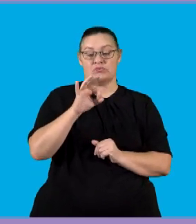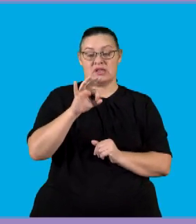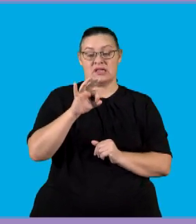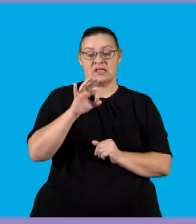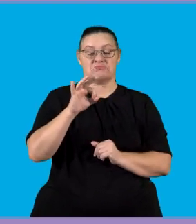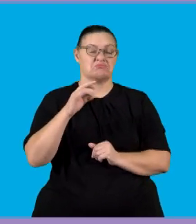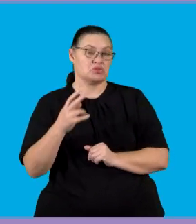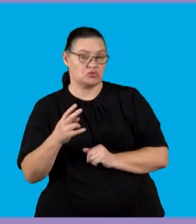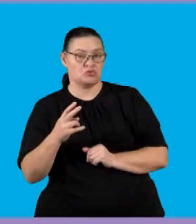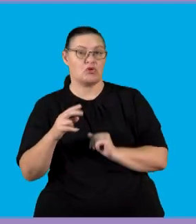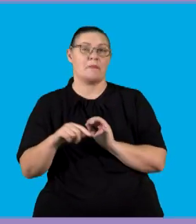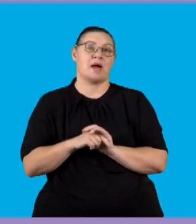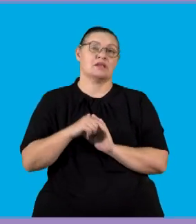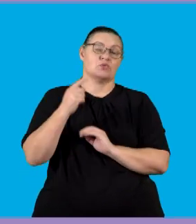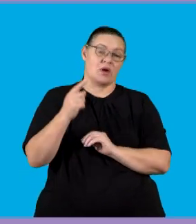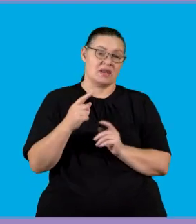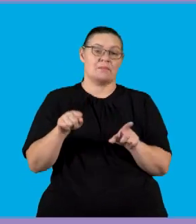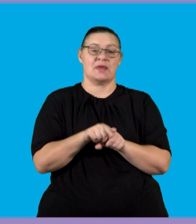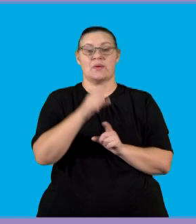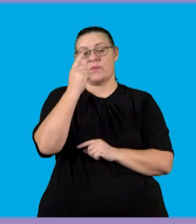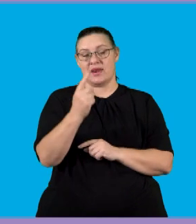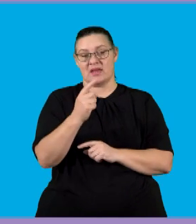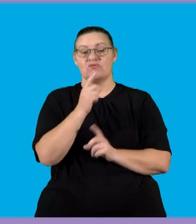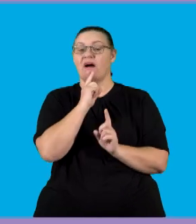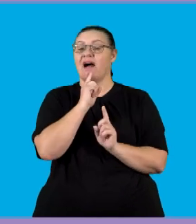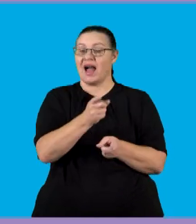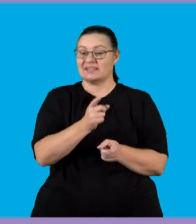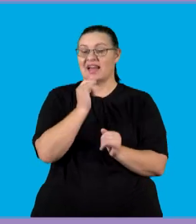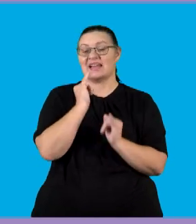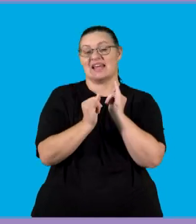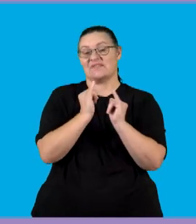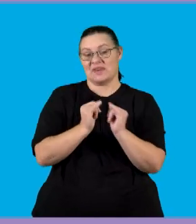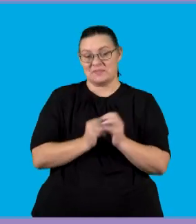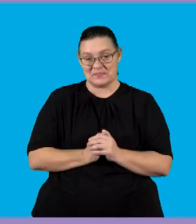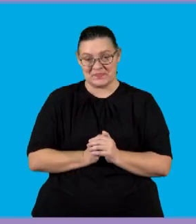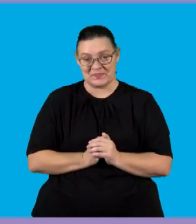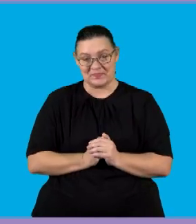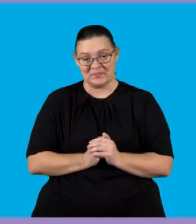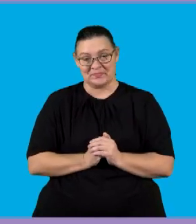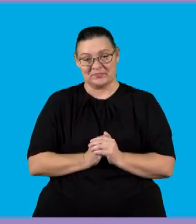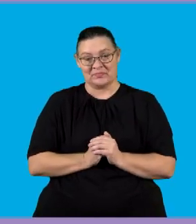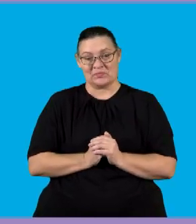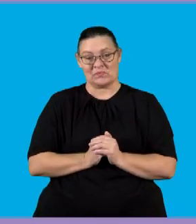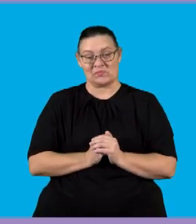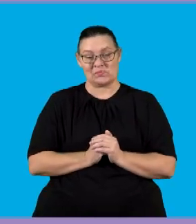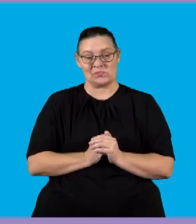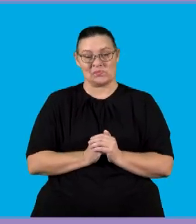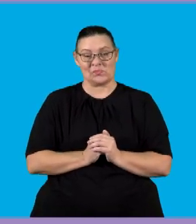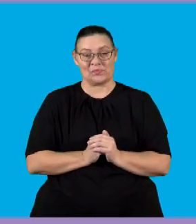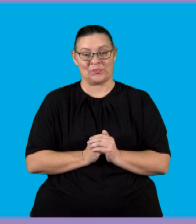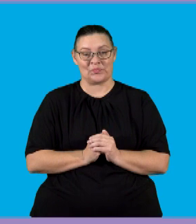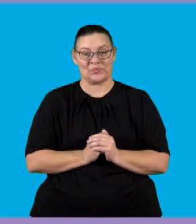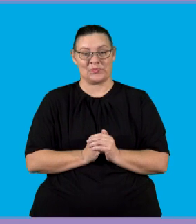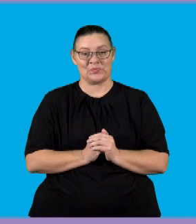And when we minus 1 from that 2, that is going to be a 1. Of course, 11 exponent 1 is equals to